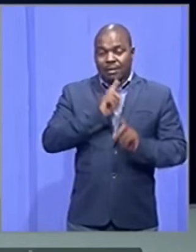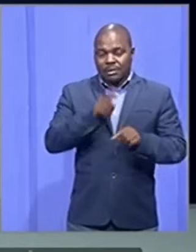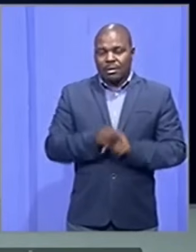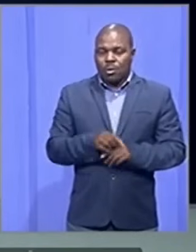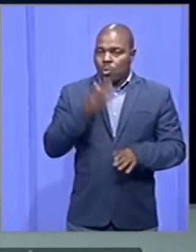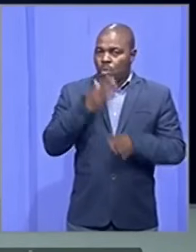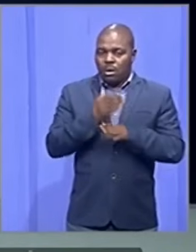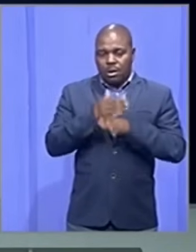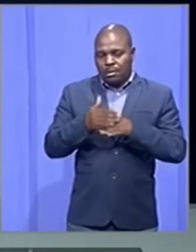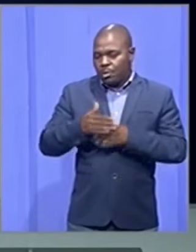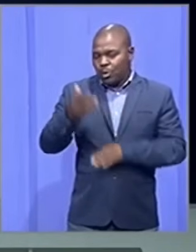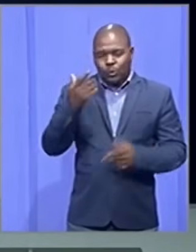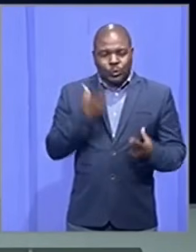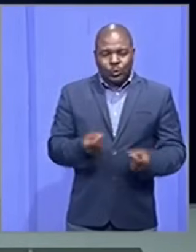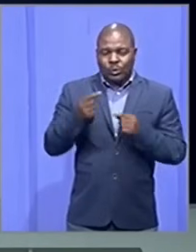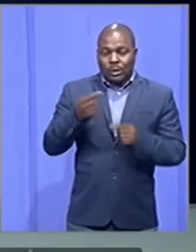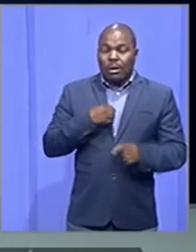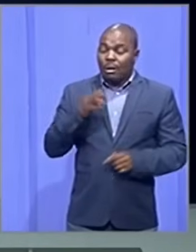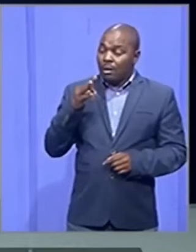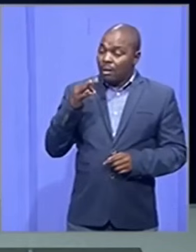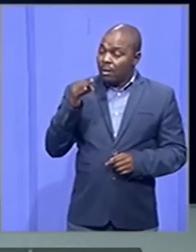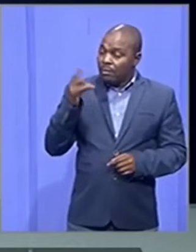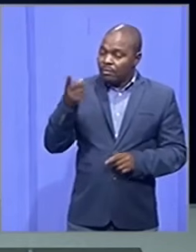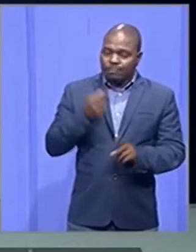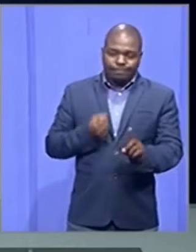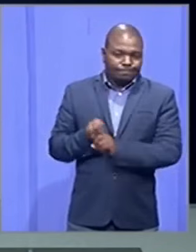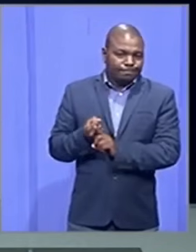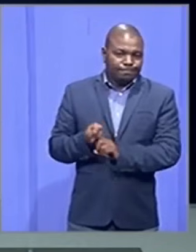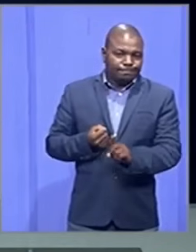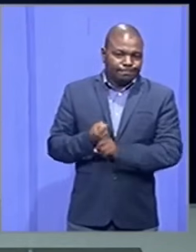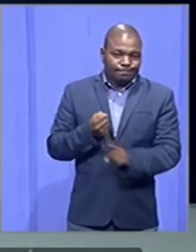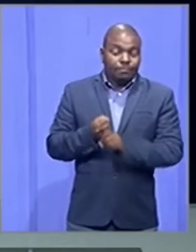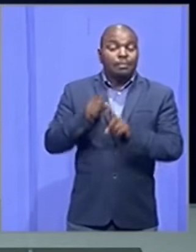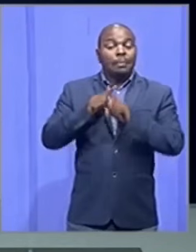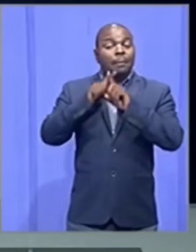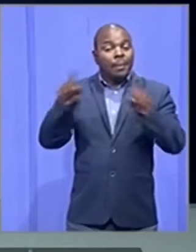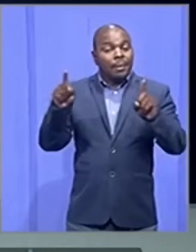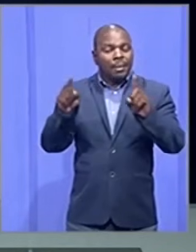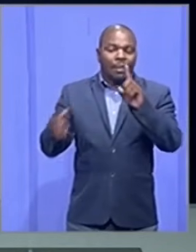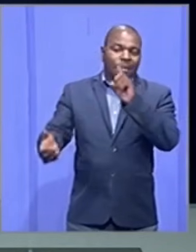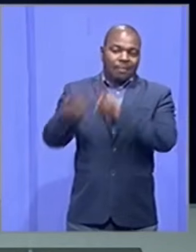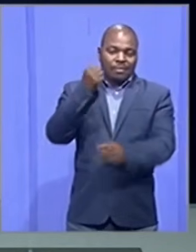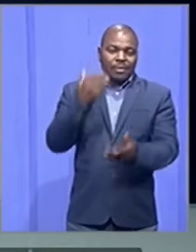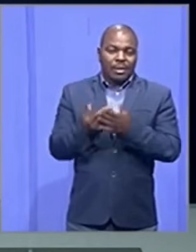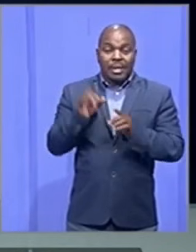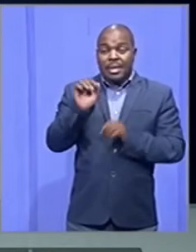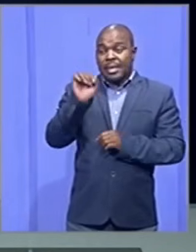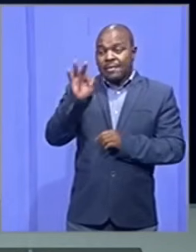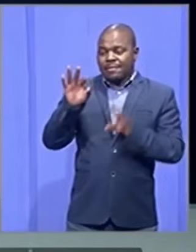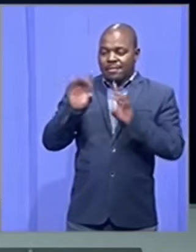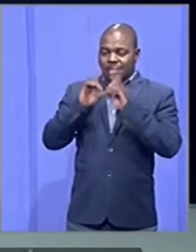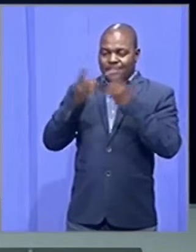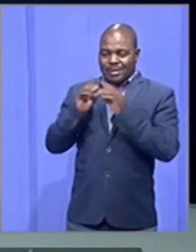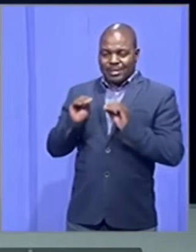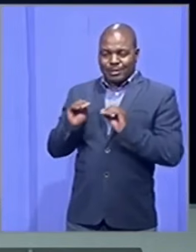le hole ngwaneso re a lwana letsatsi le letsatsi empa re ka khona ho fihlella tsena tsohle ha department ya